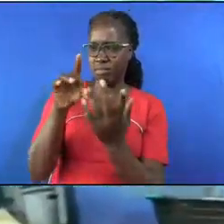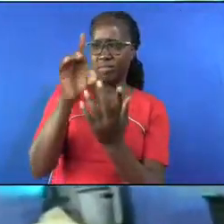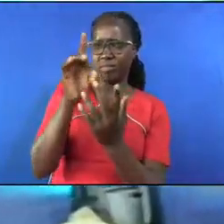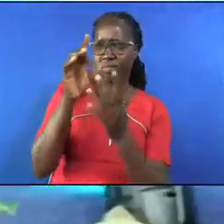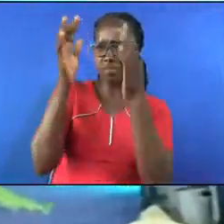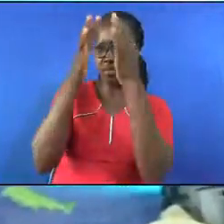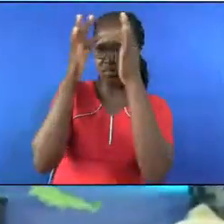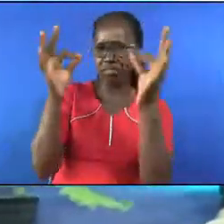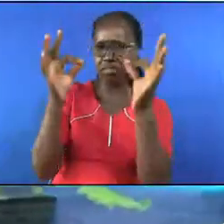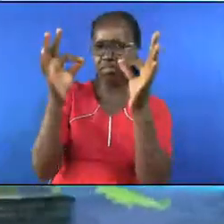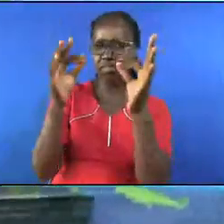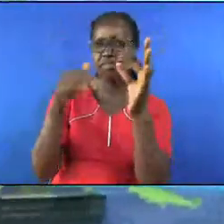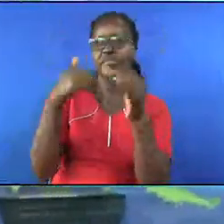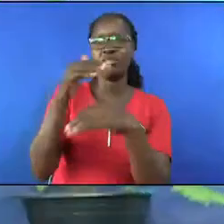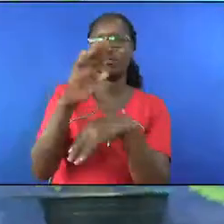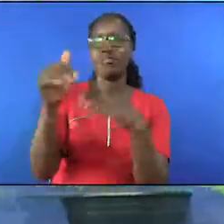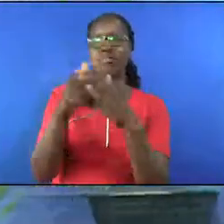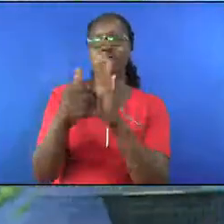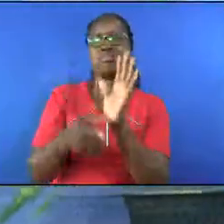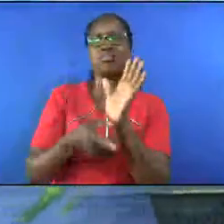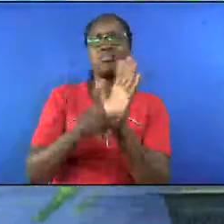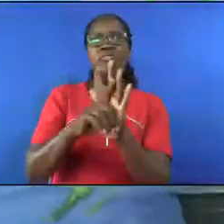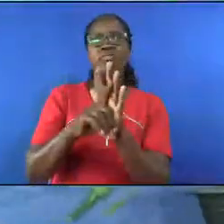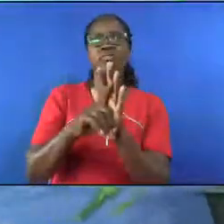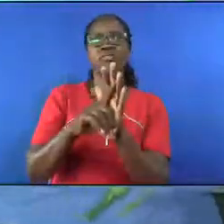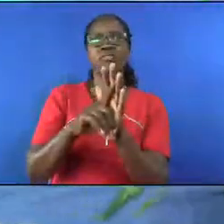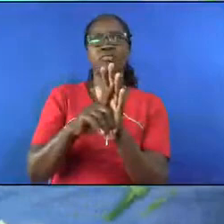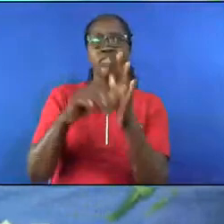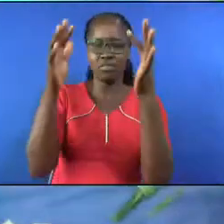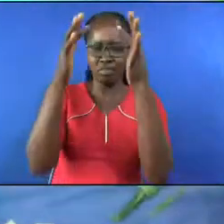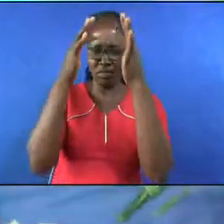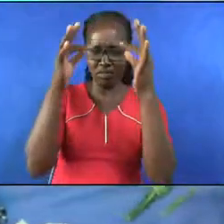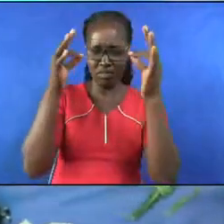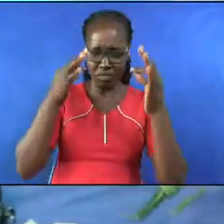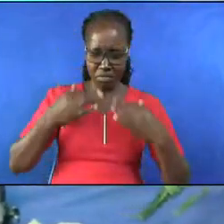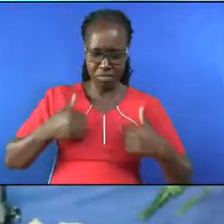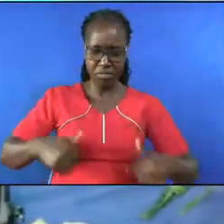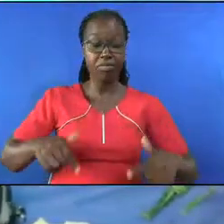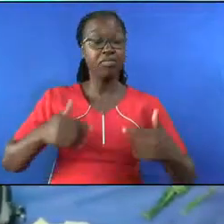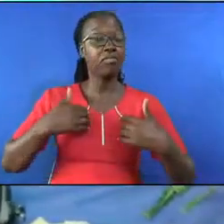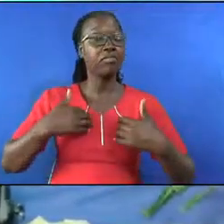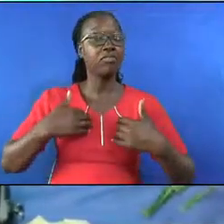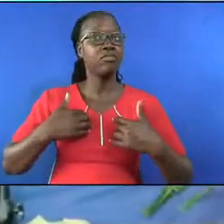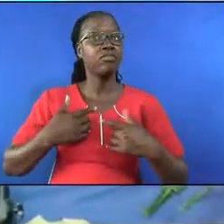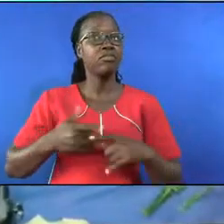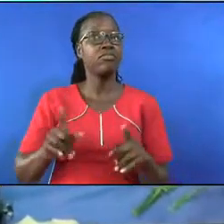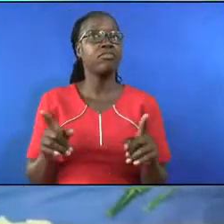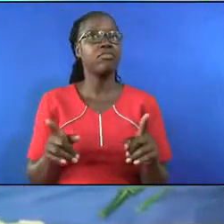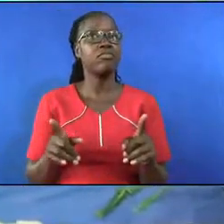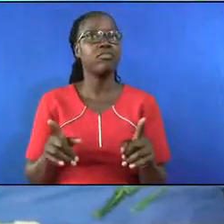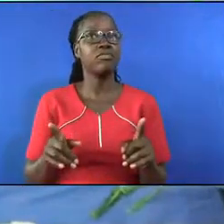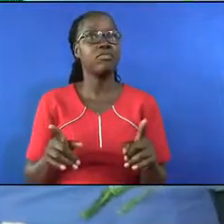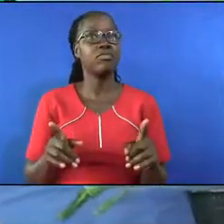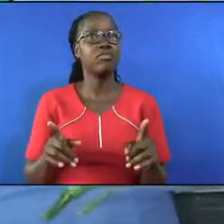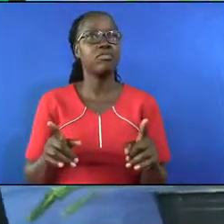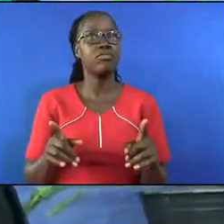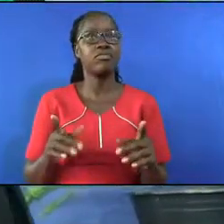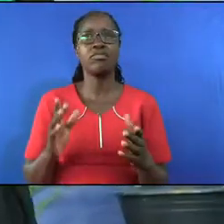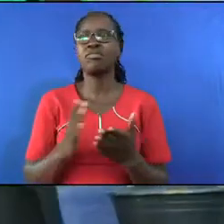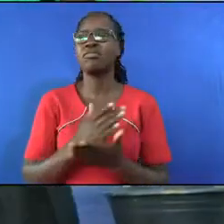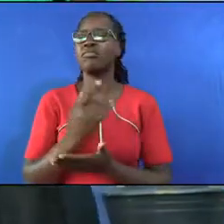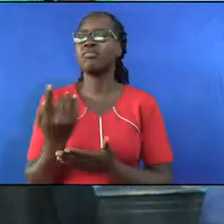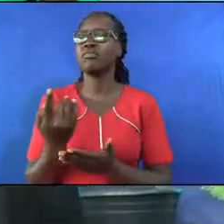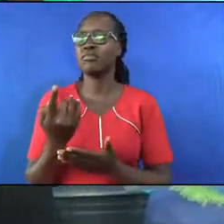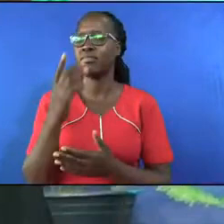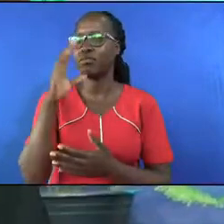wedding, everyone was required to have a specific wedding garment. But when the king came, he found someone who did not have